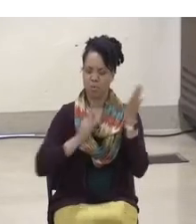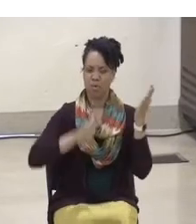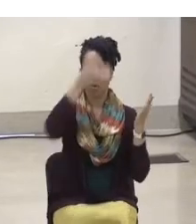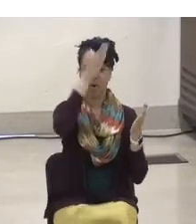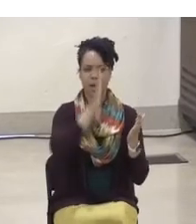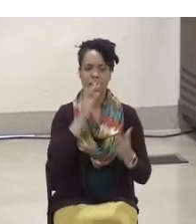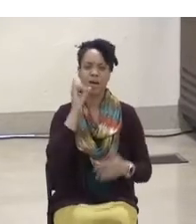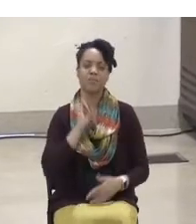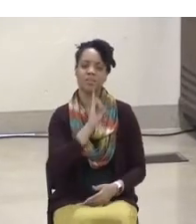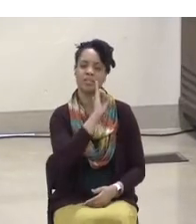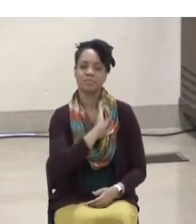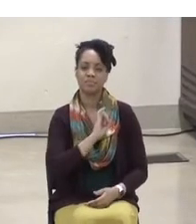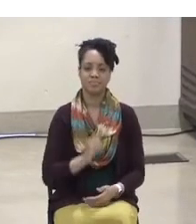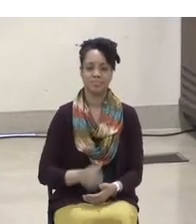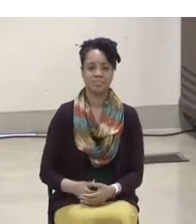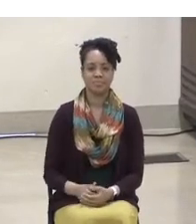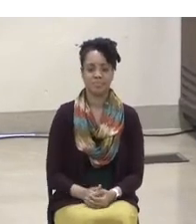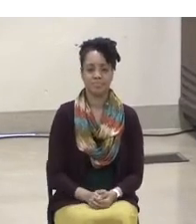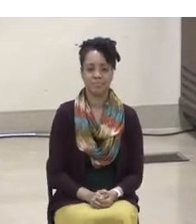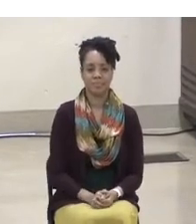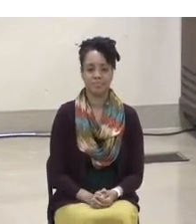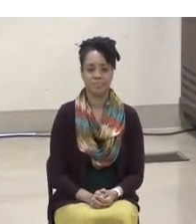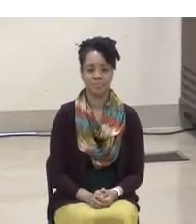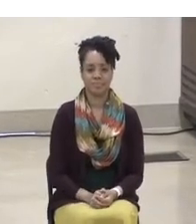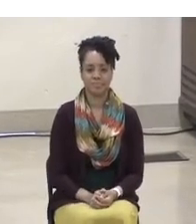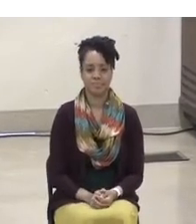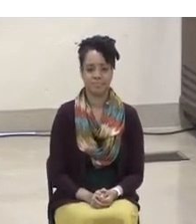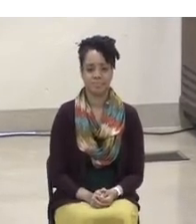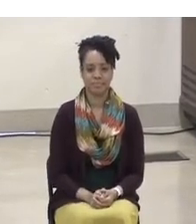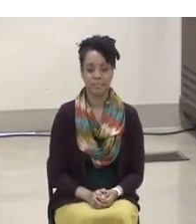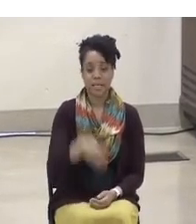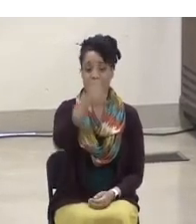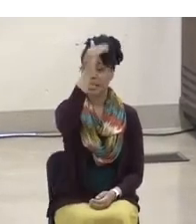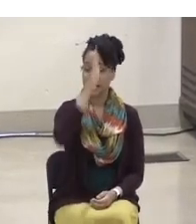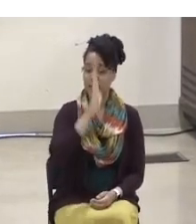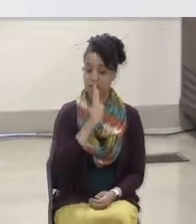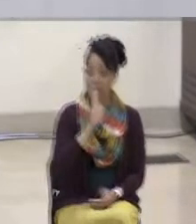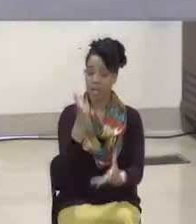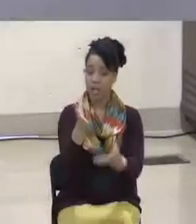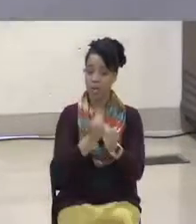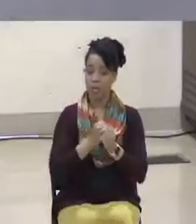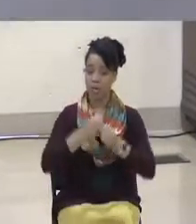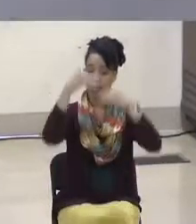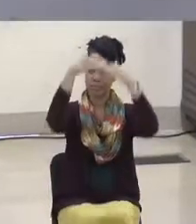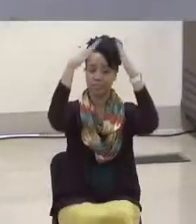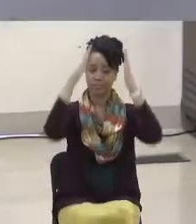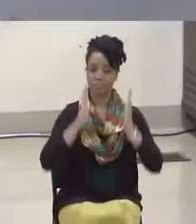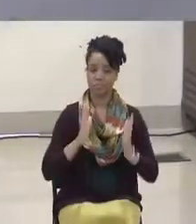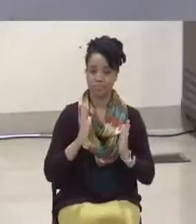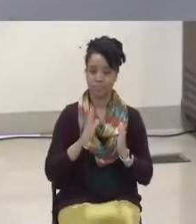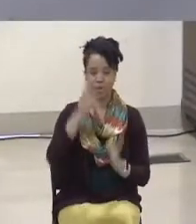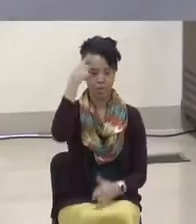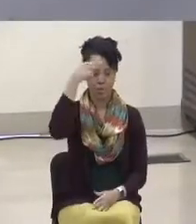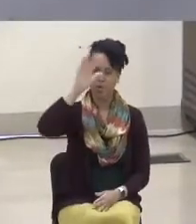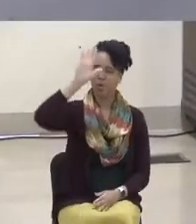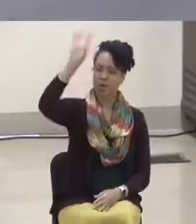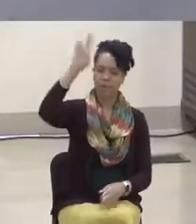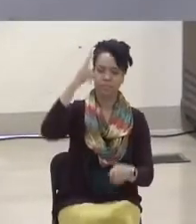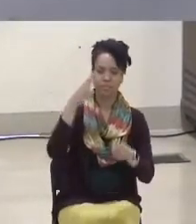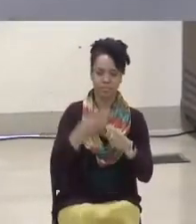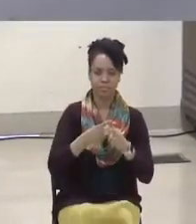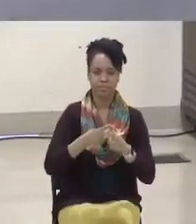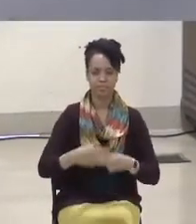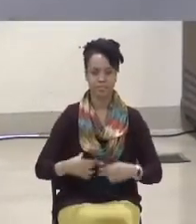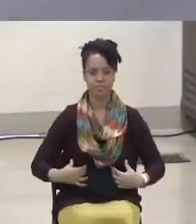of Israel. Versículo 10, el nombre de Jehová Dios de Israel. God wanted a house for His name.